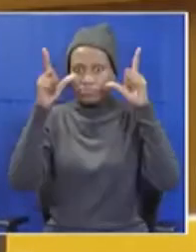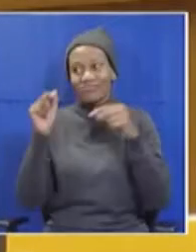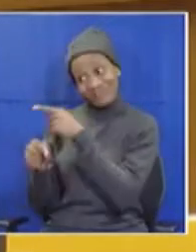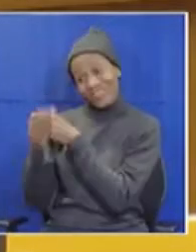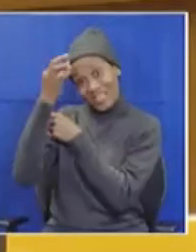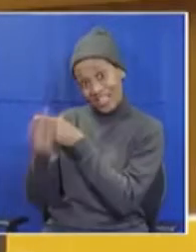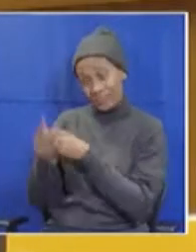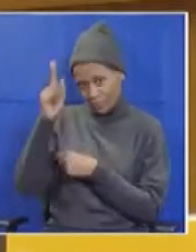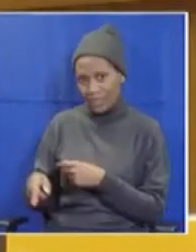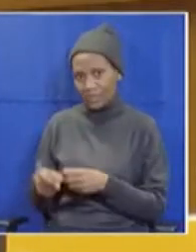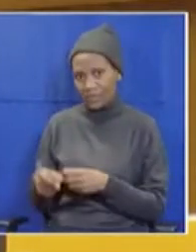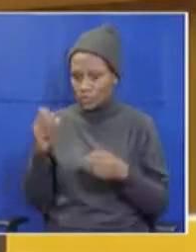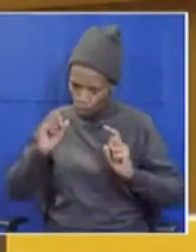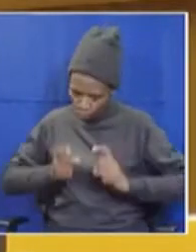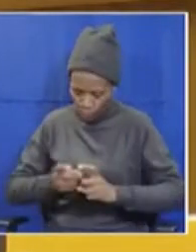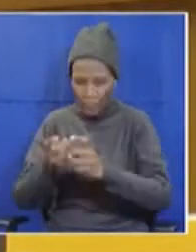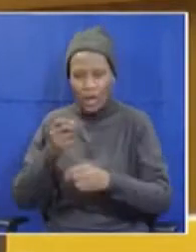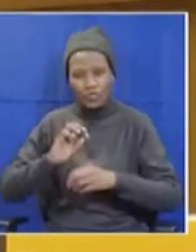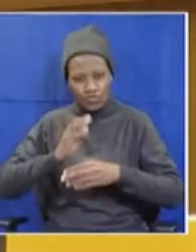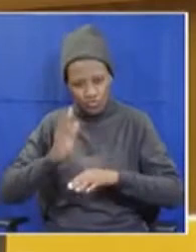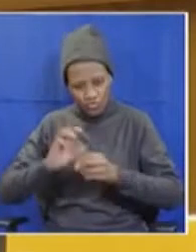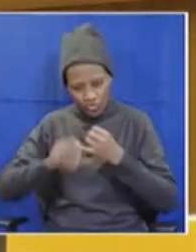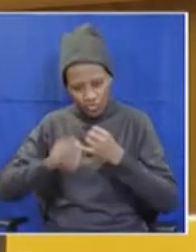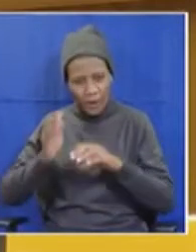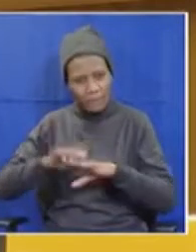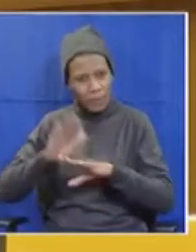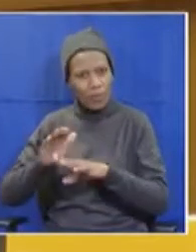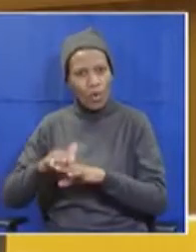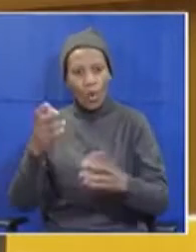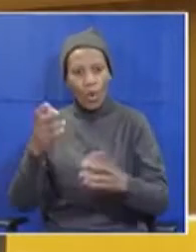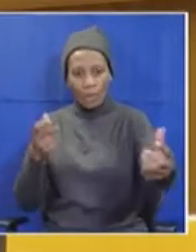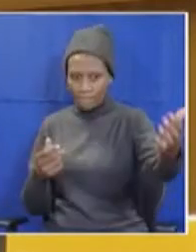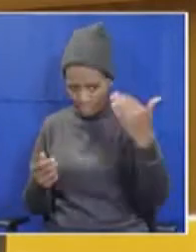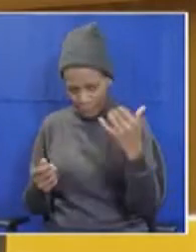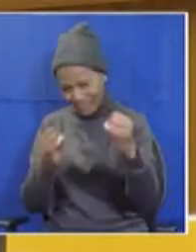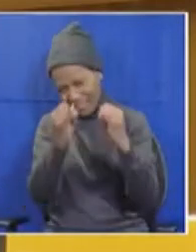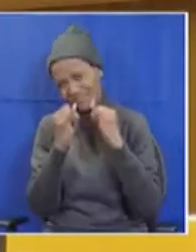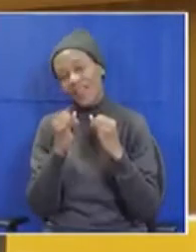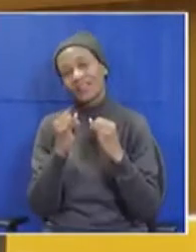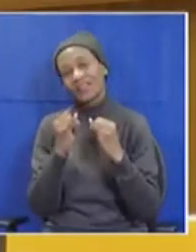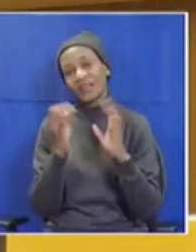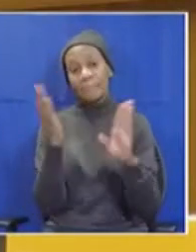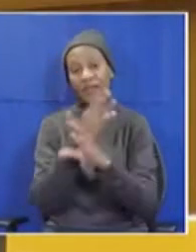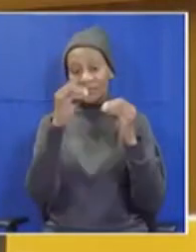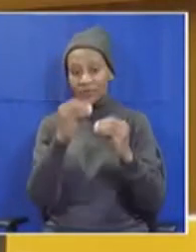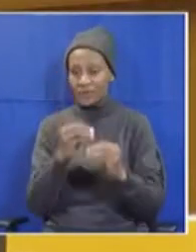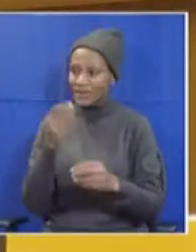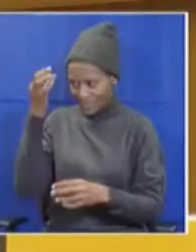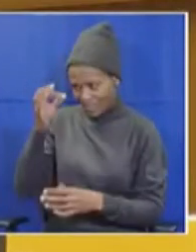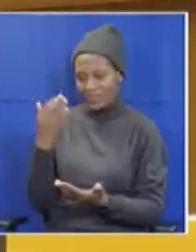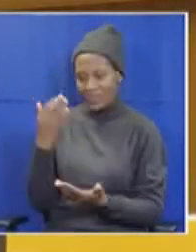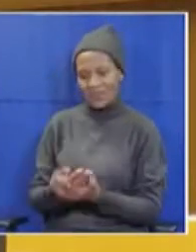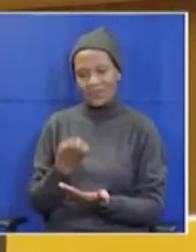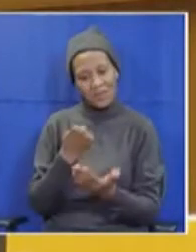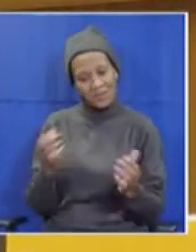to accelerate its efforts to woo the private sector so that it feels safe and